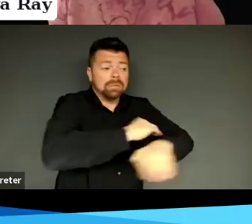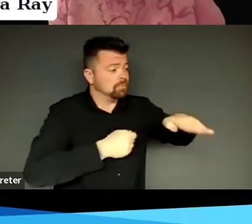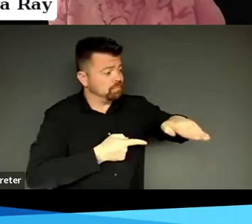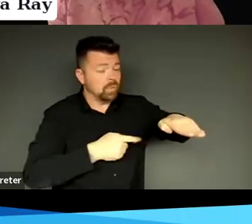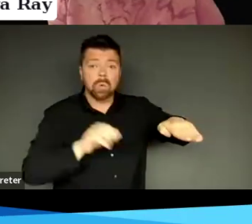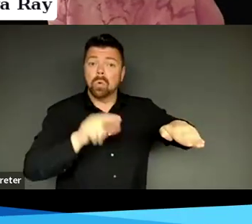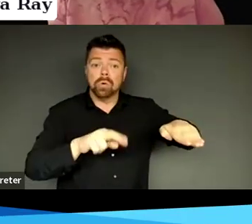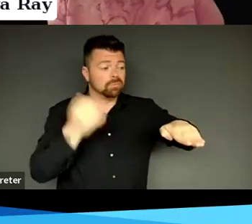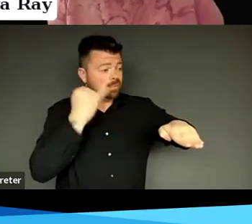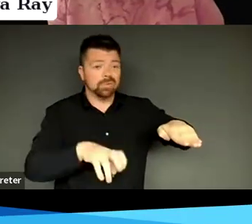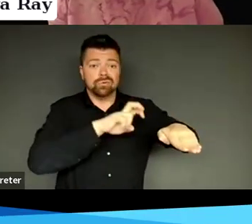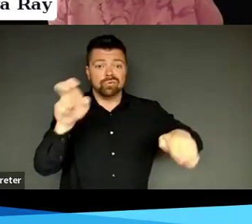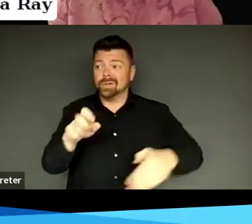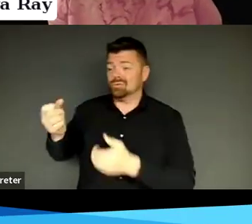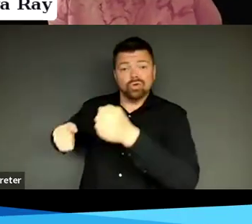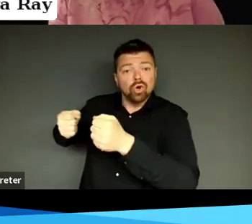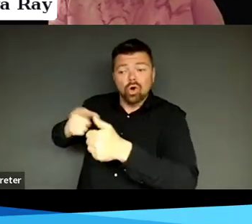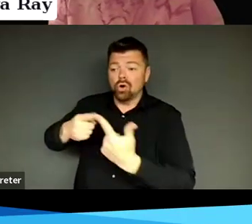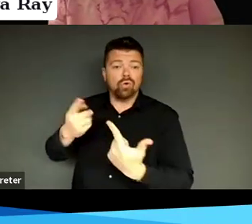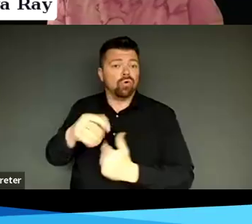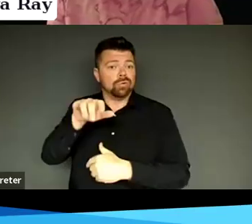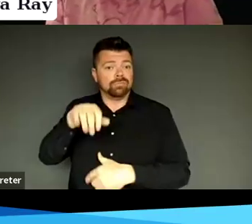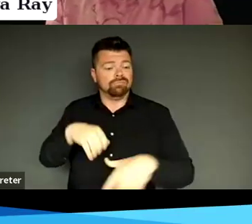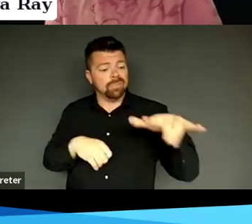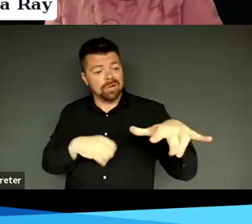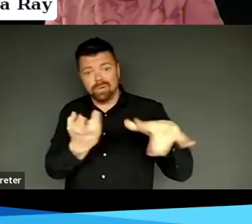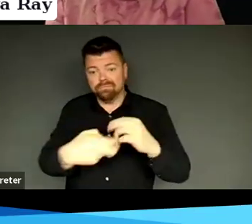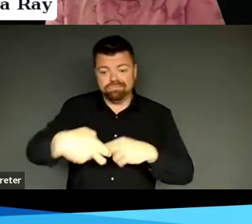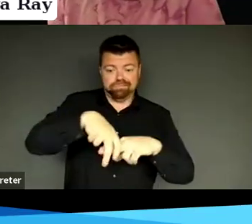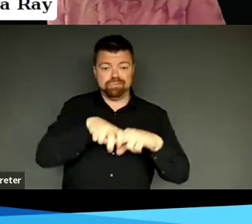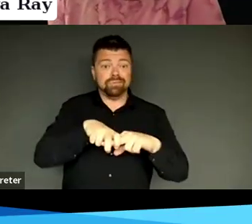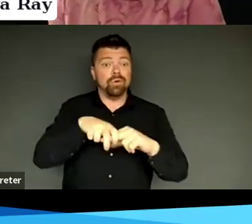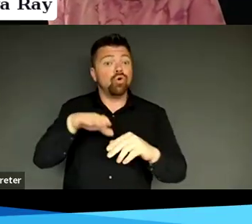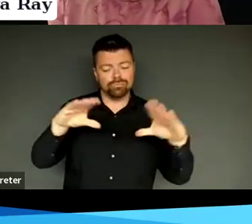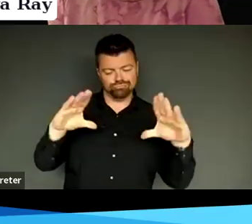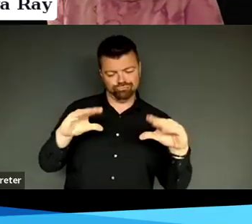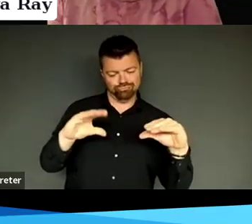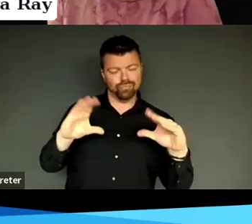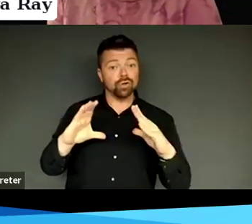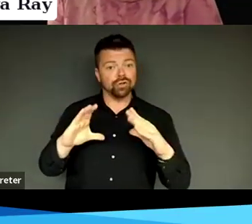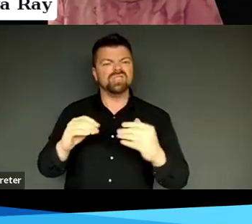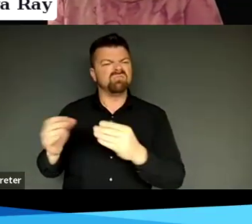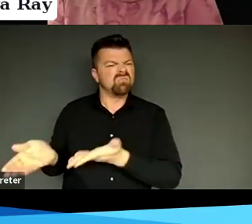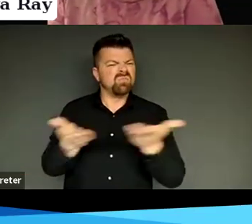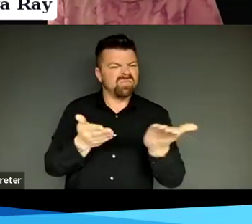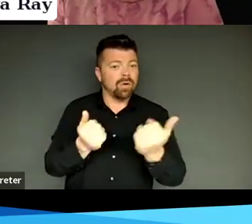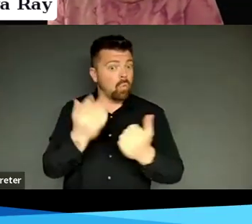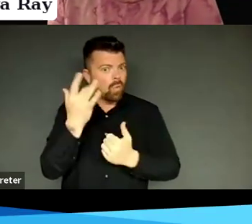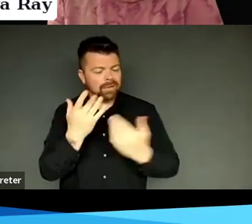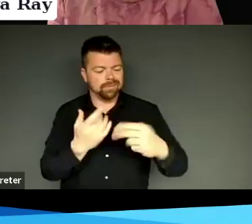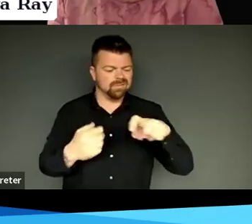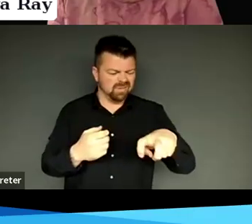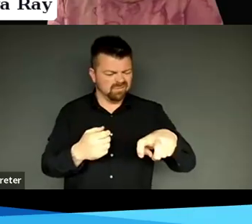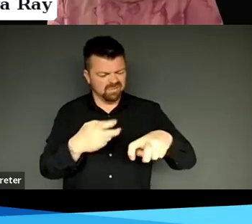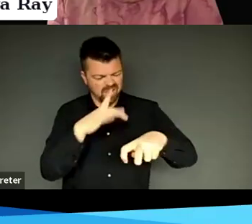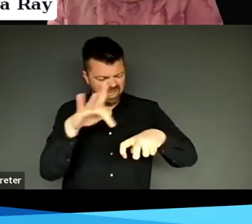the car or to an airplane seat, take your cushion with you so that you put it underneath you. Now, sometimes,